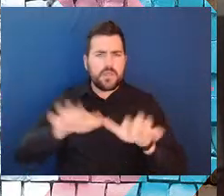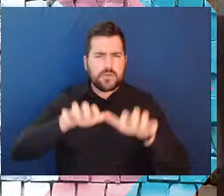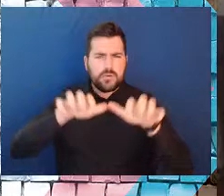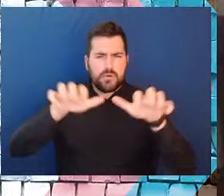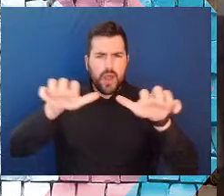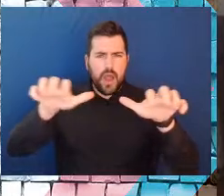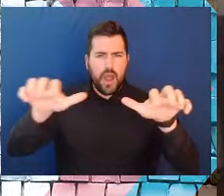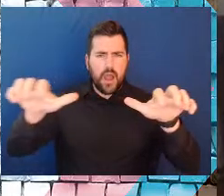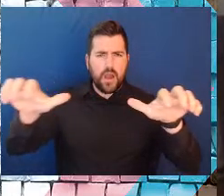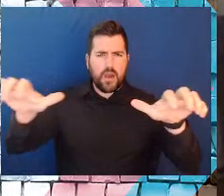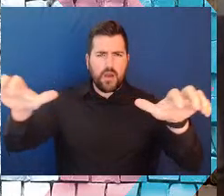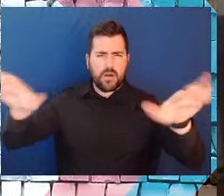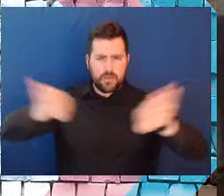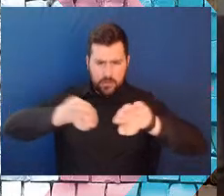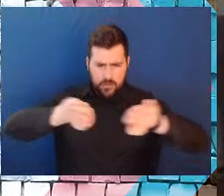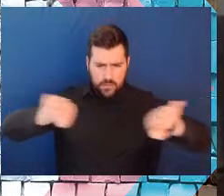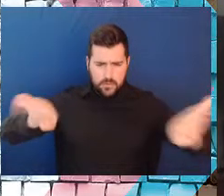brain